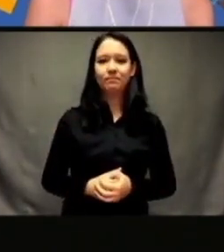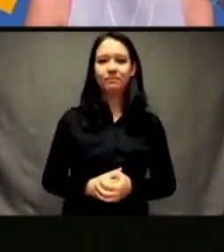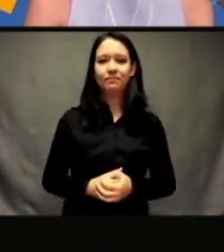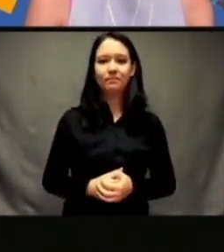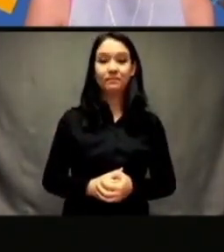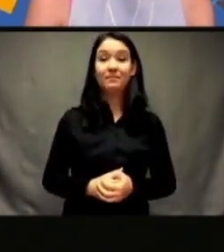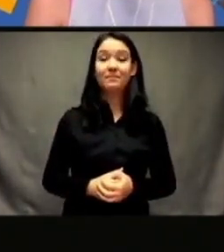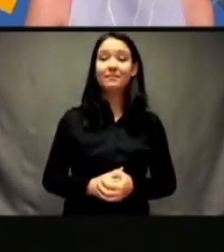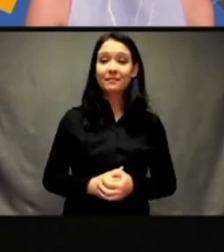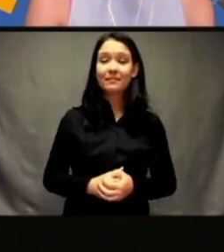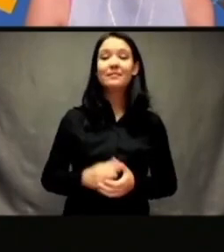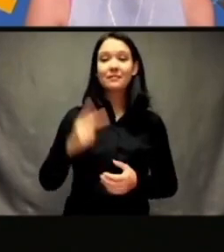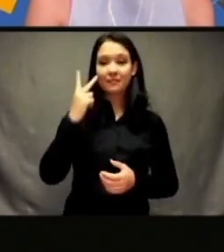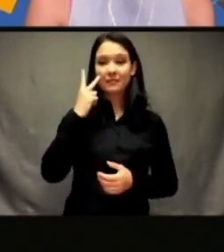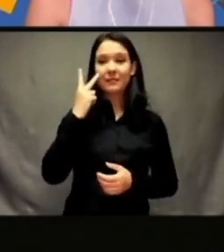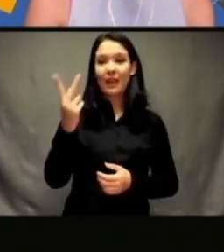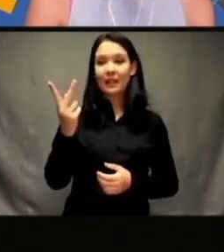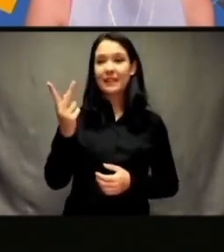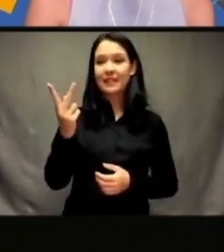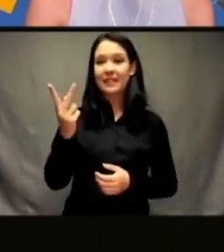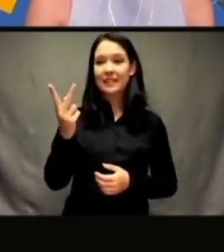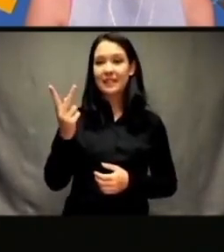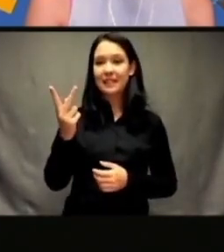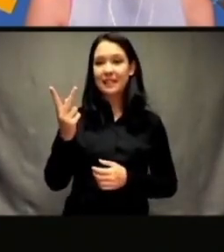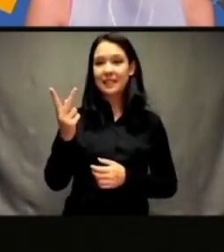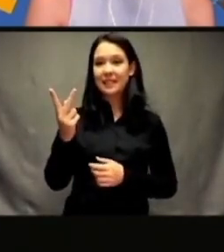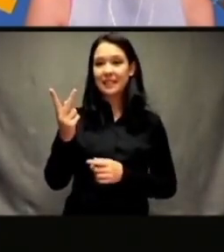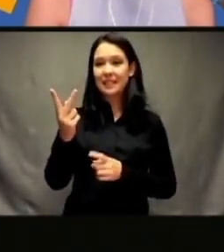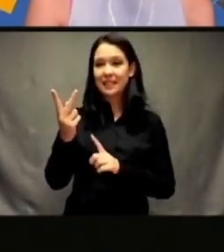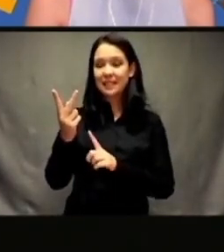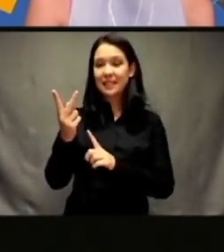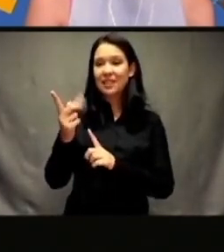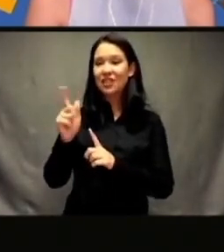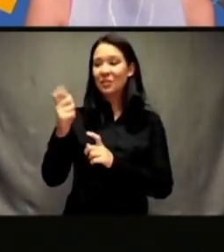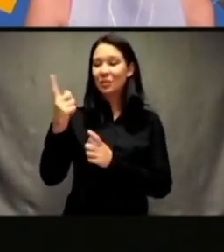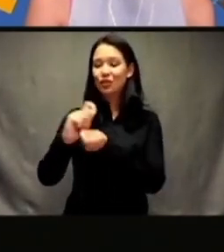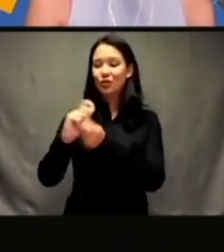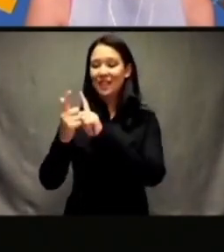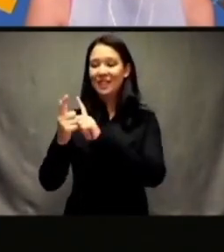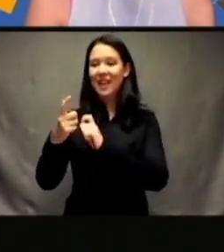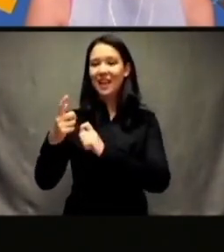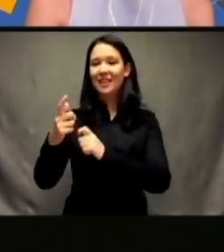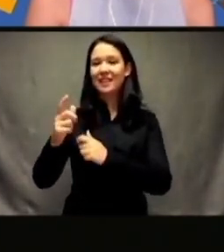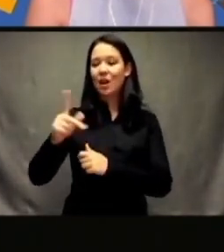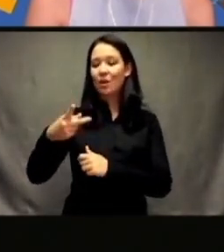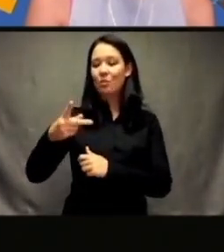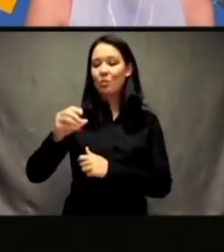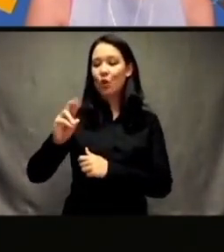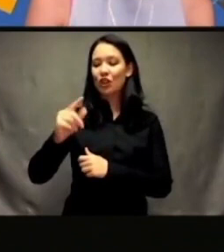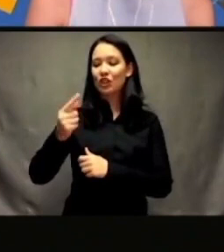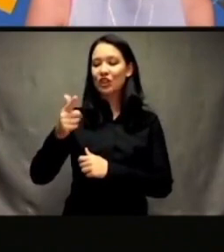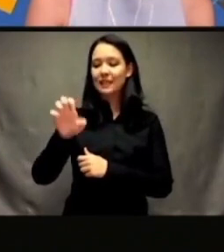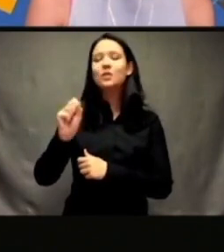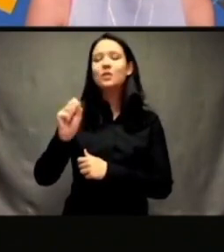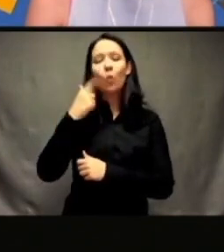And yes, I see Ana wants to translate in Portuguese. We are going to work on a more